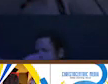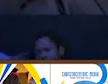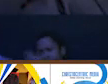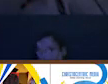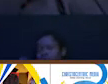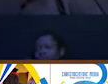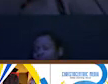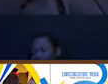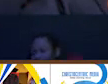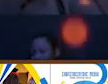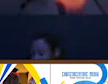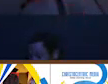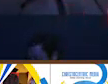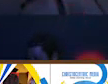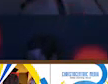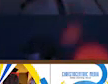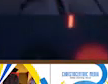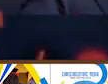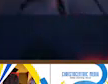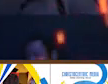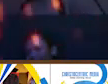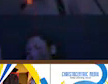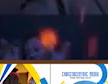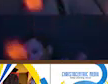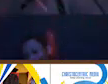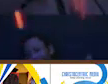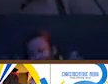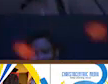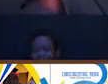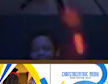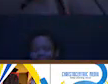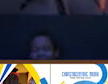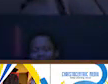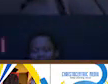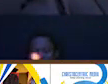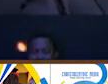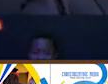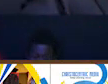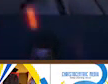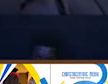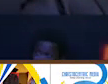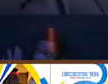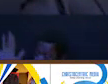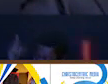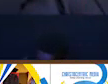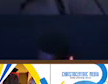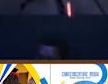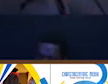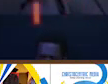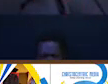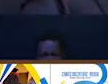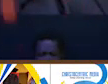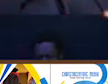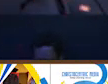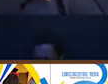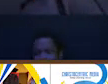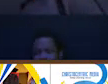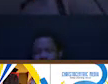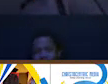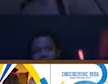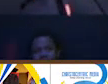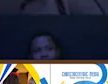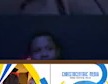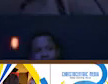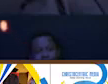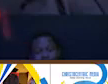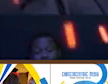names. The name Jesus. The name Jesus. Ding, Jesus. So I want to take time to talk about the